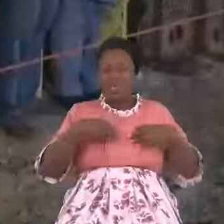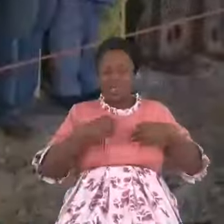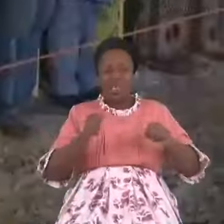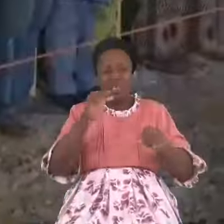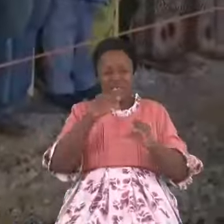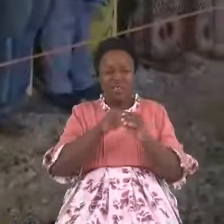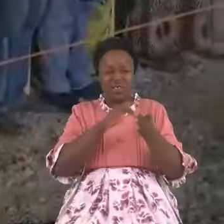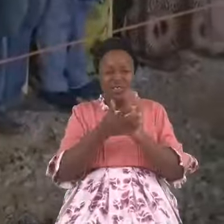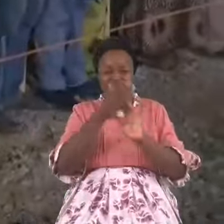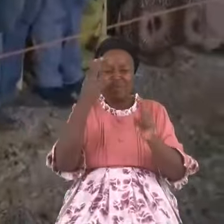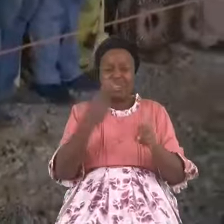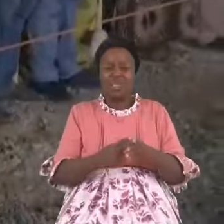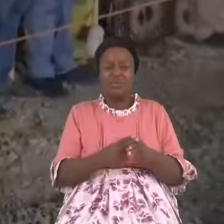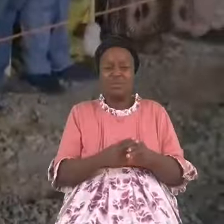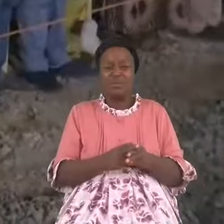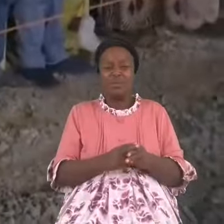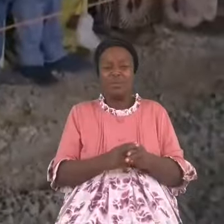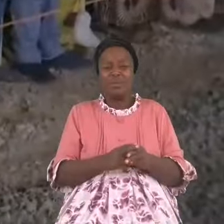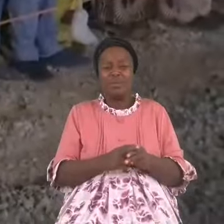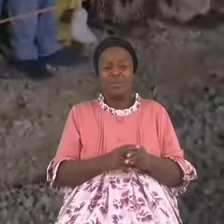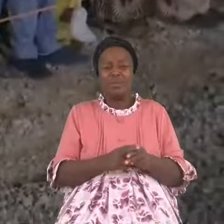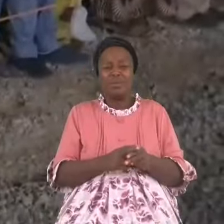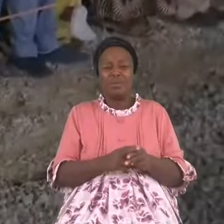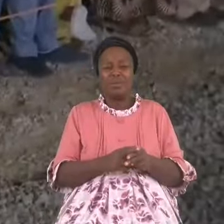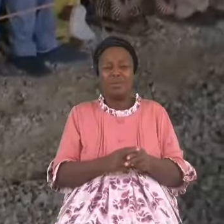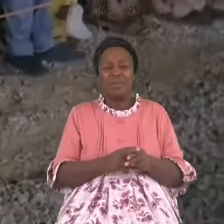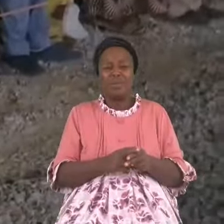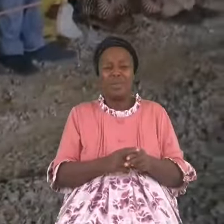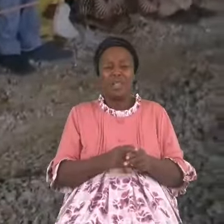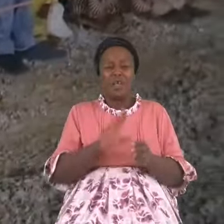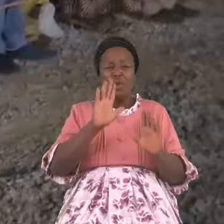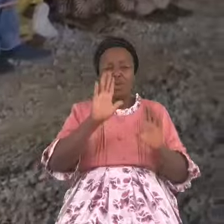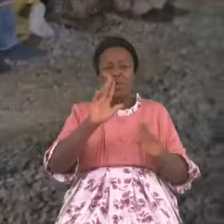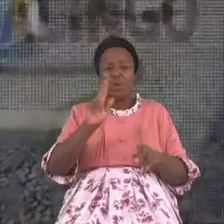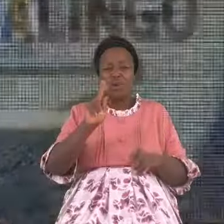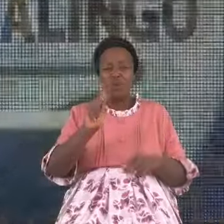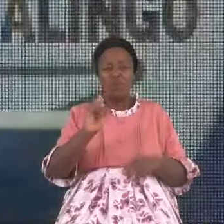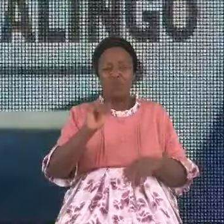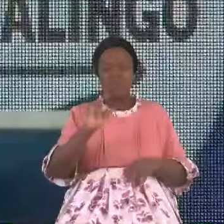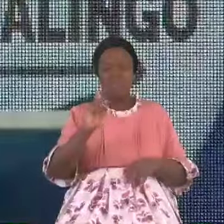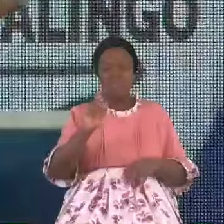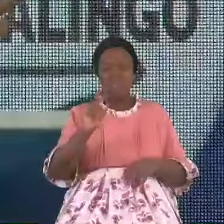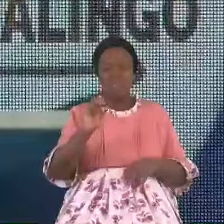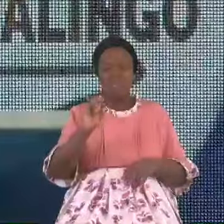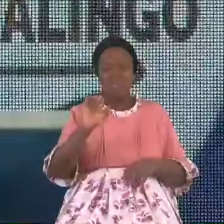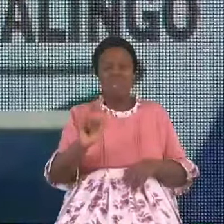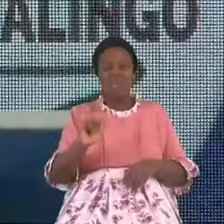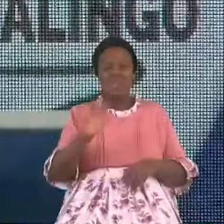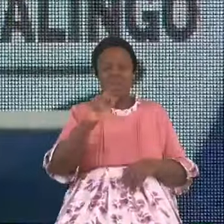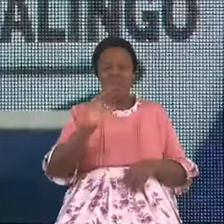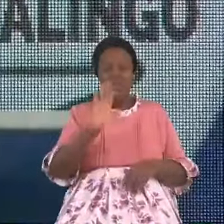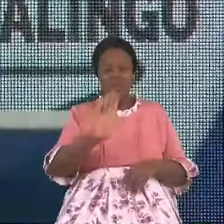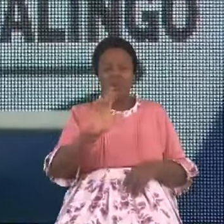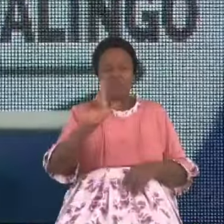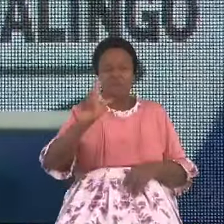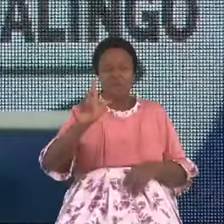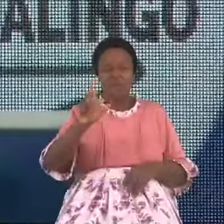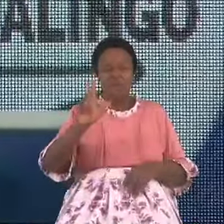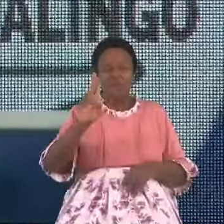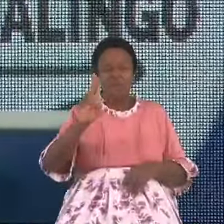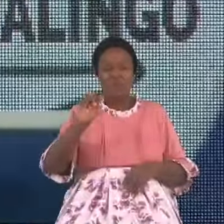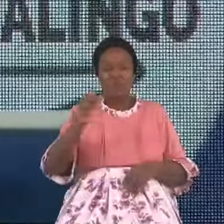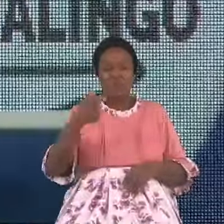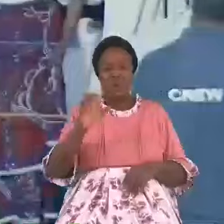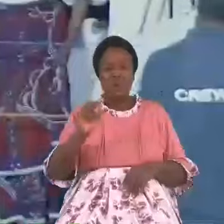Jesus' name. Your kidney, your lungs, your livers, receive the miracle